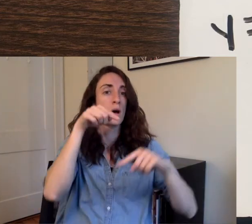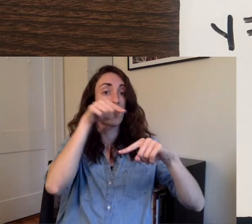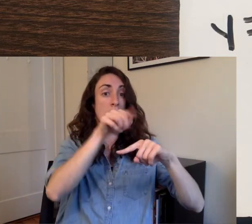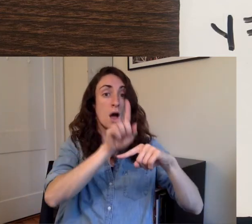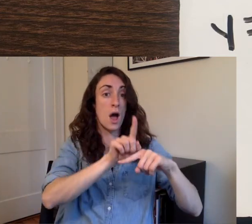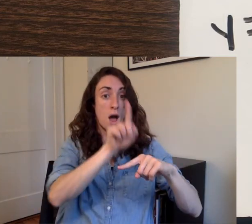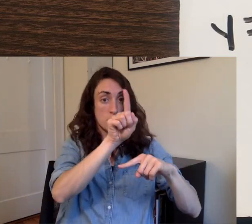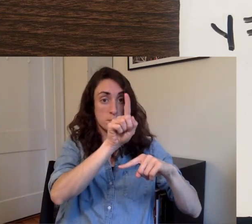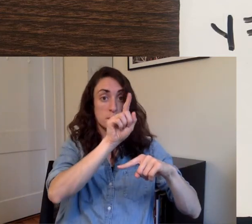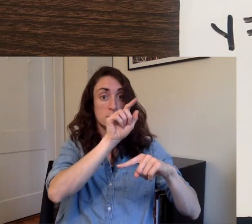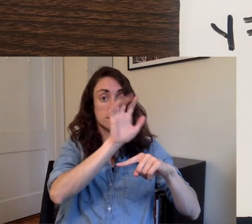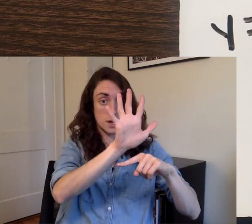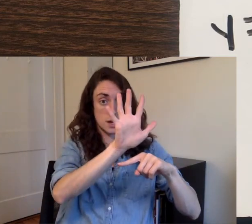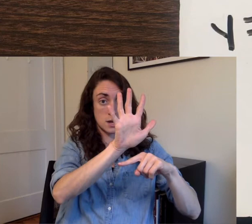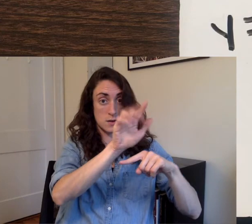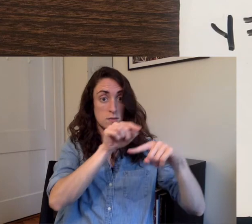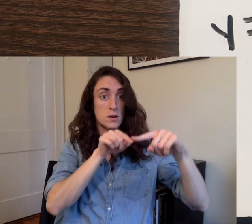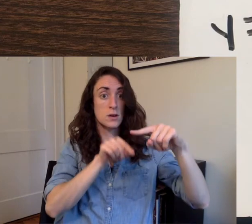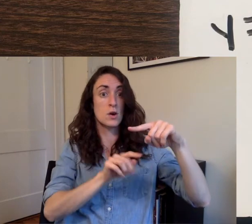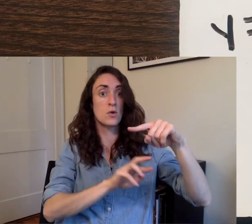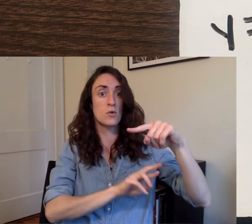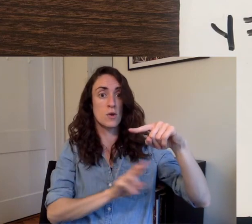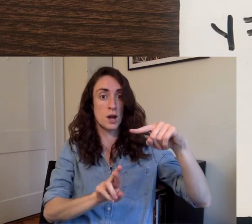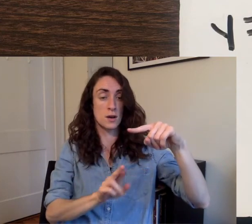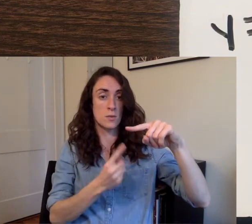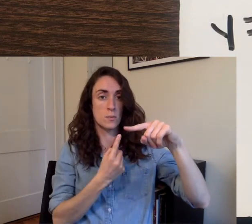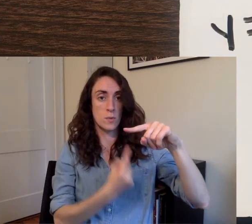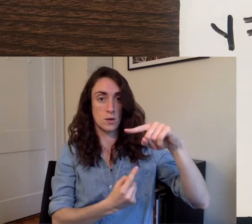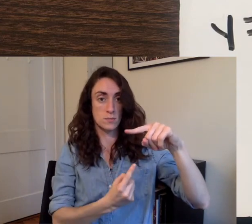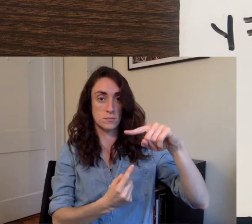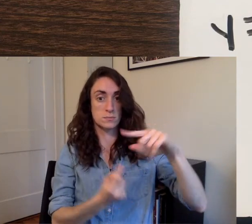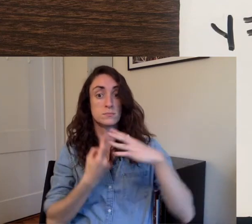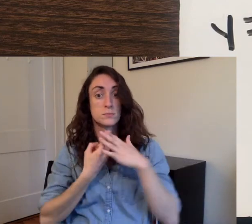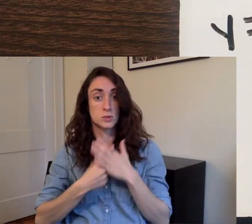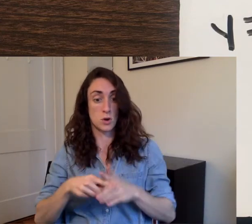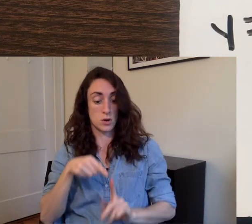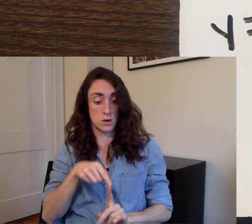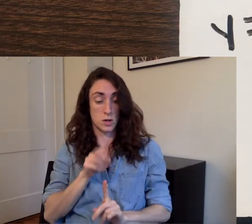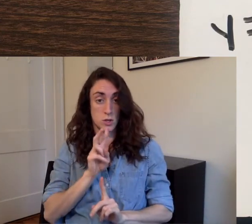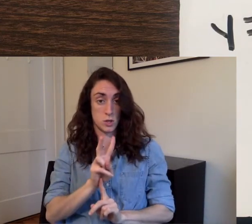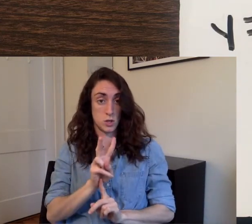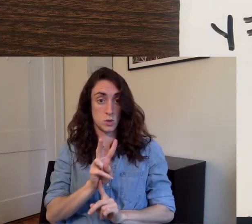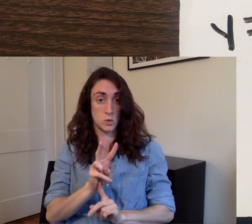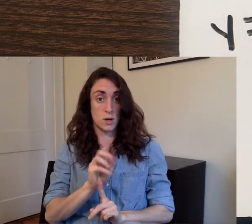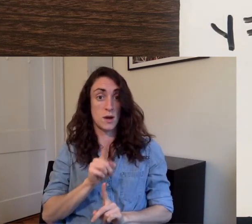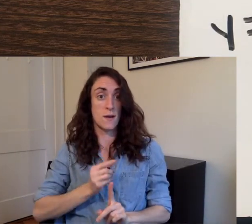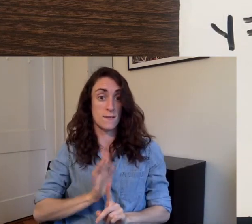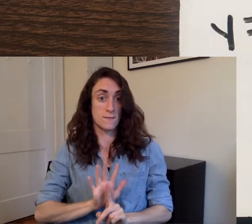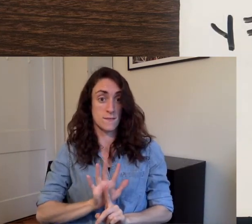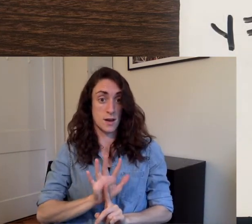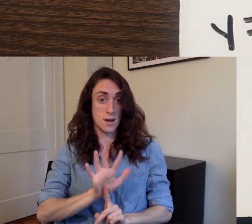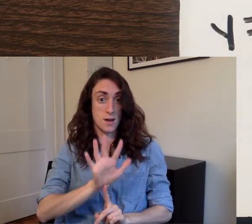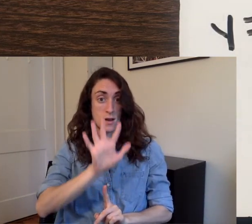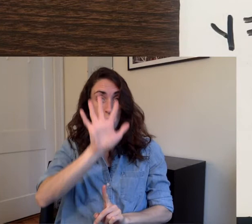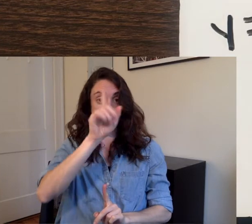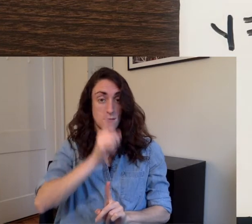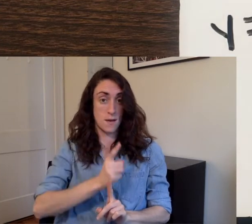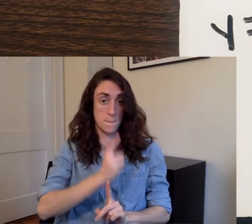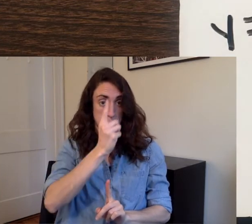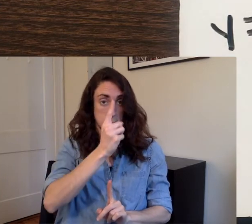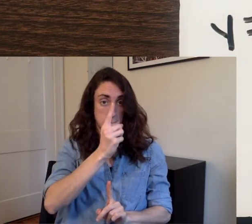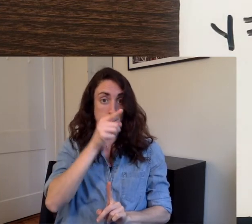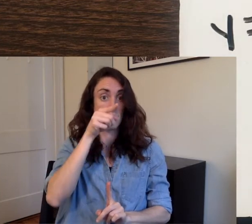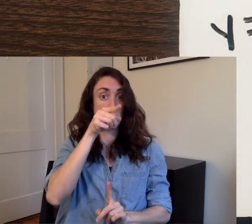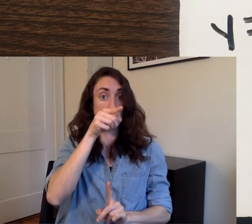of 2, and the numerator is a positive 5, so we'll go up 5. And the denominator is a positive 1, so we'll go right 1. And those are